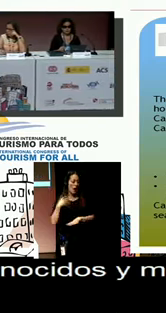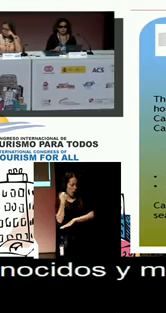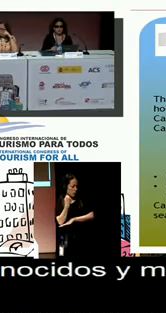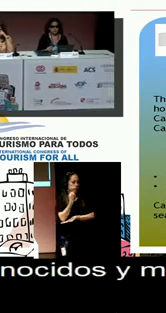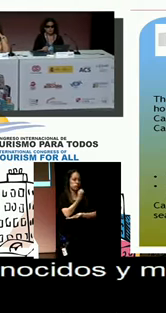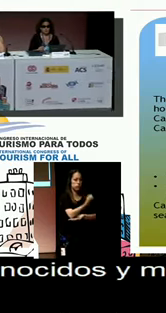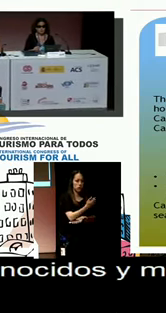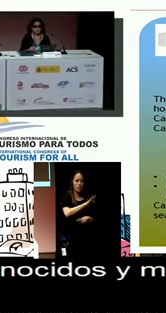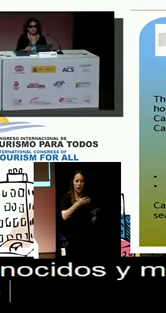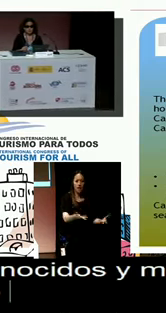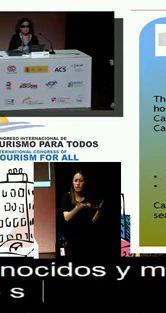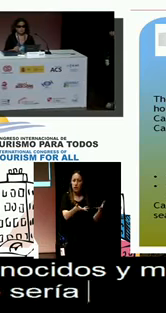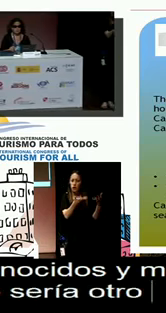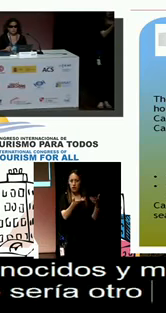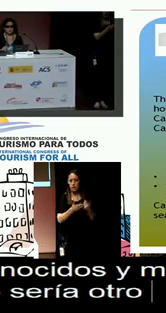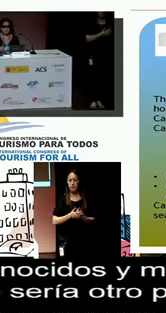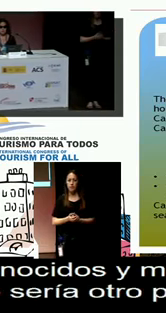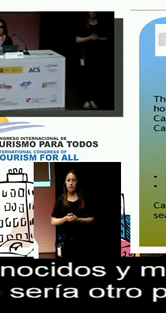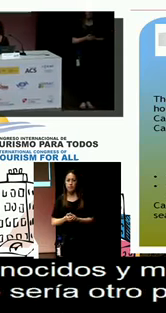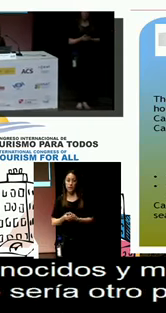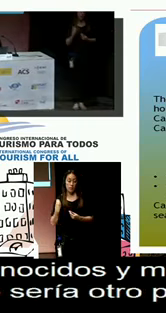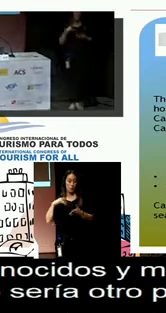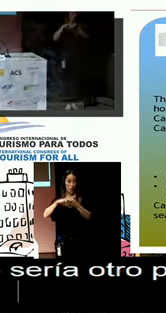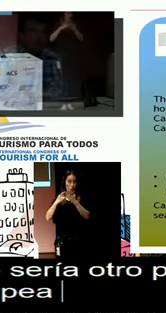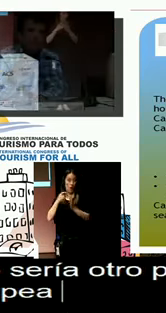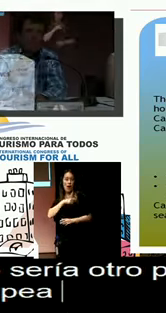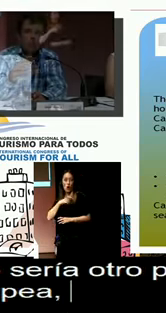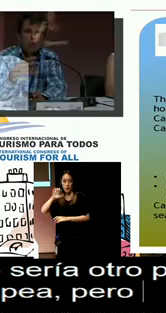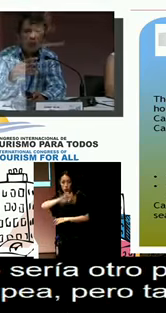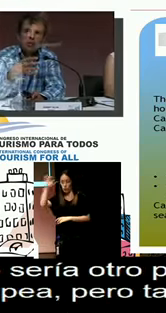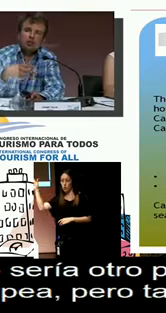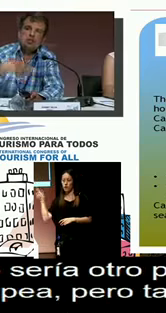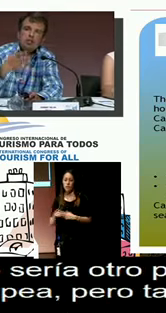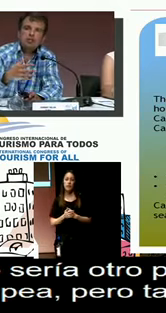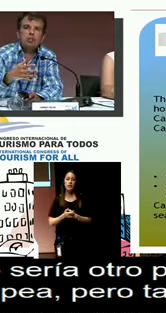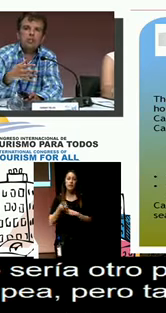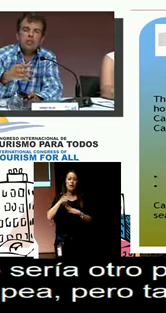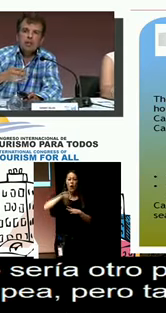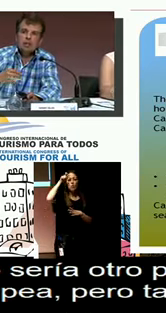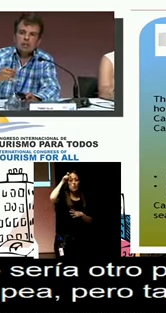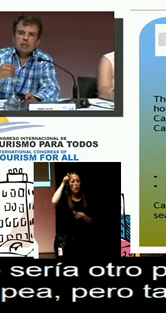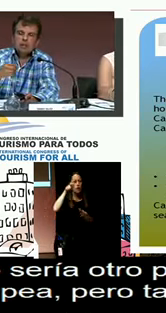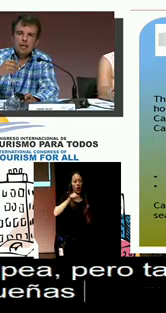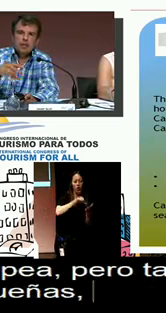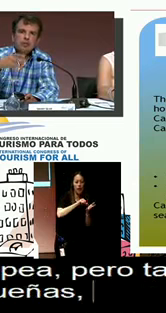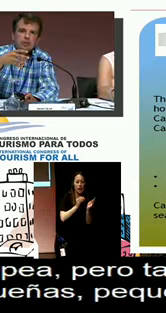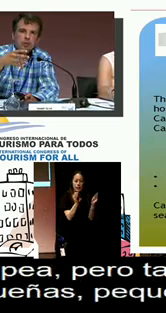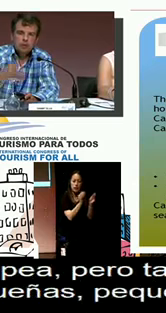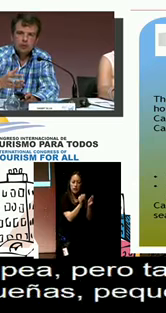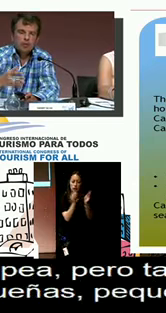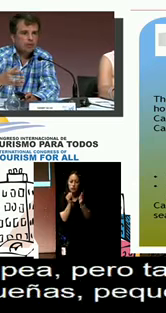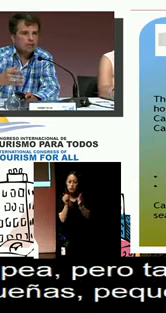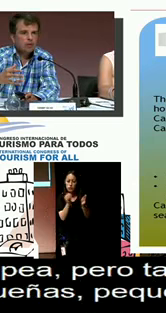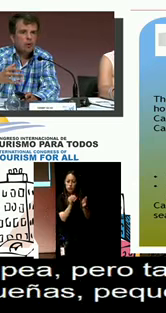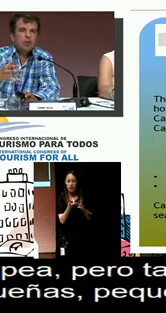European Commission, or small locations, small areas that were not traditionally areas